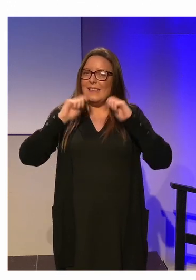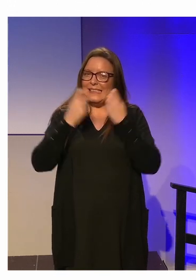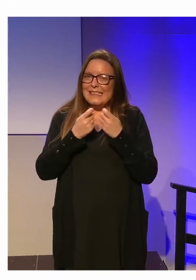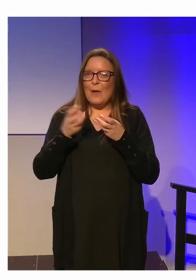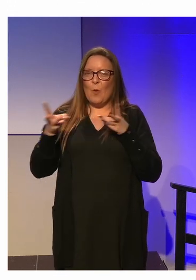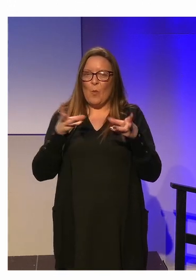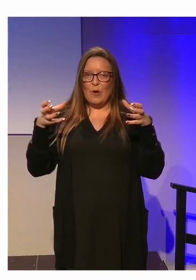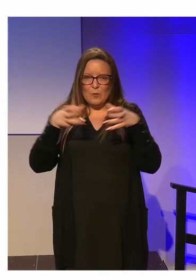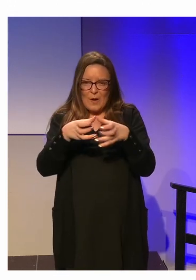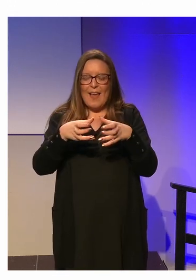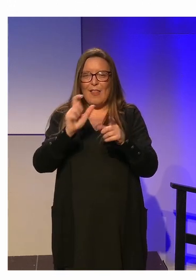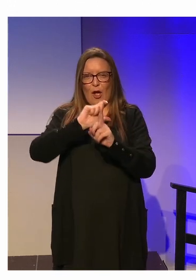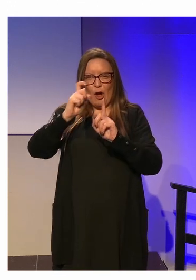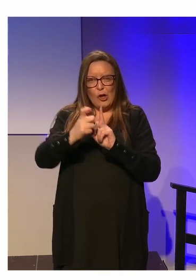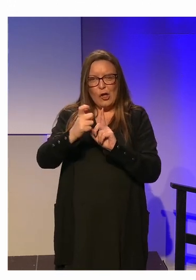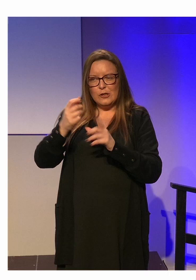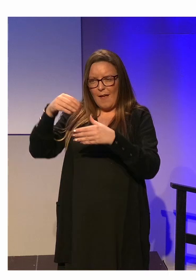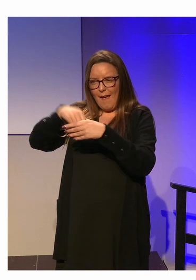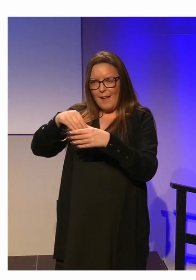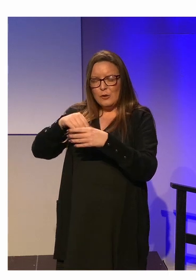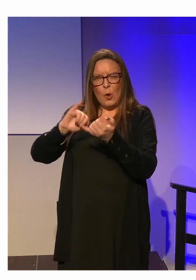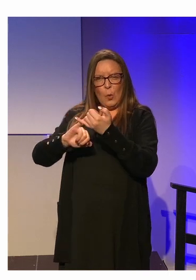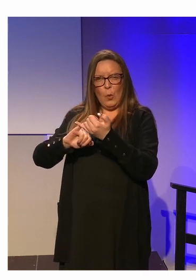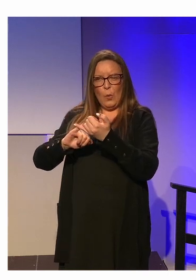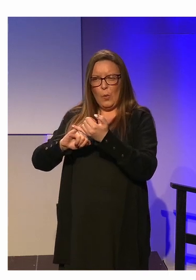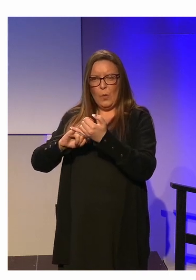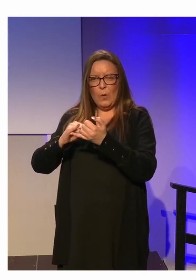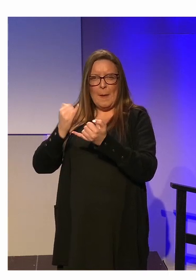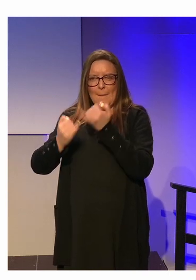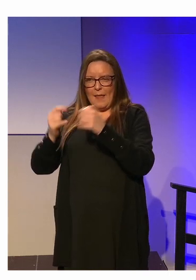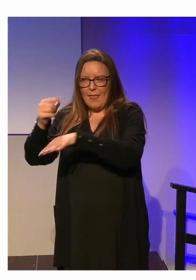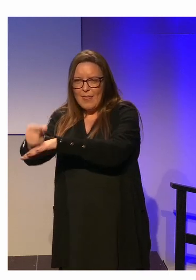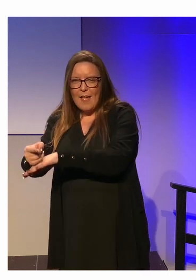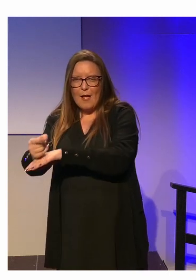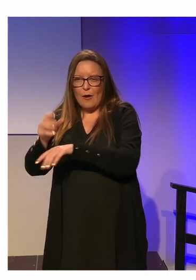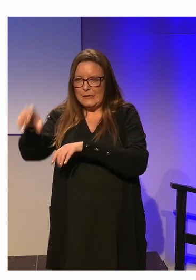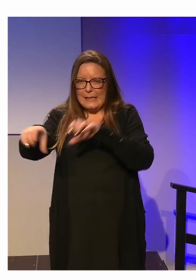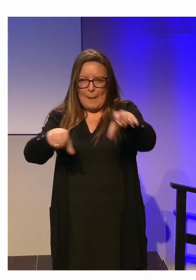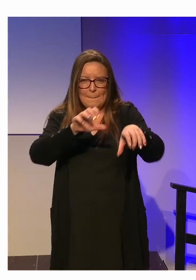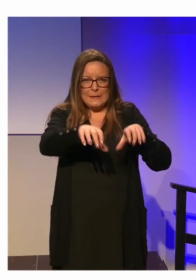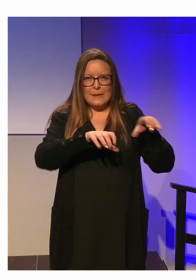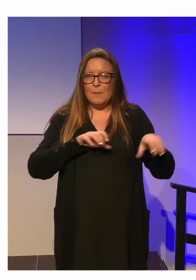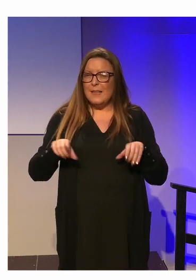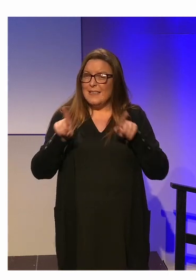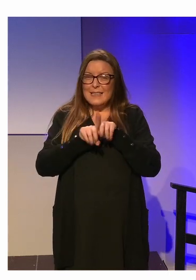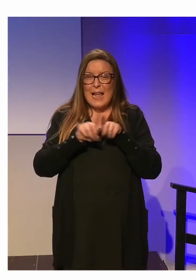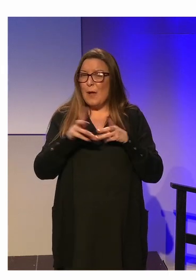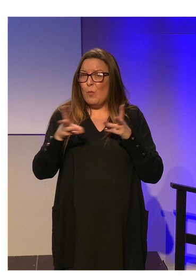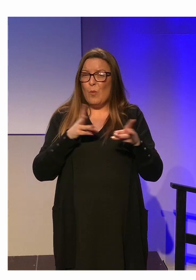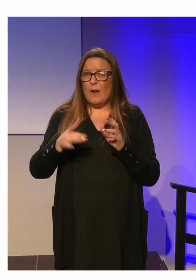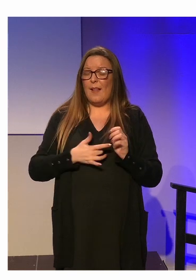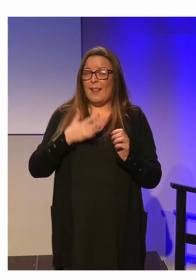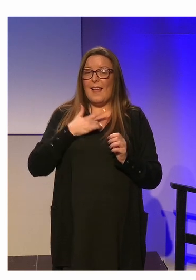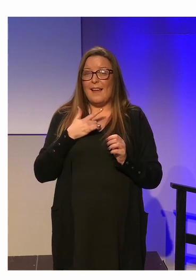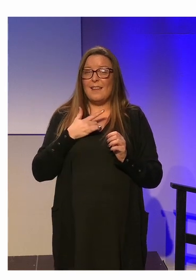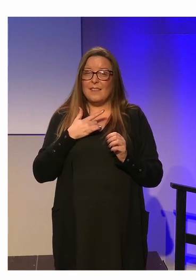and the context, and who is in one position is impacting others. And that's very much how we live our working lives.